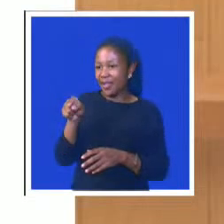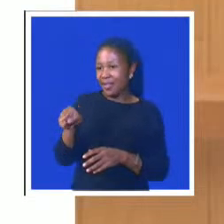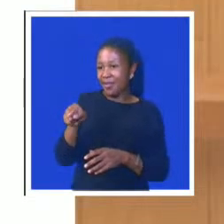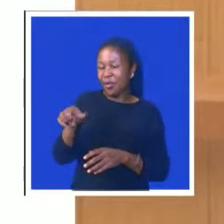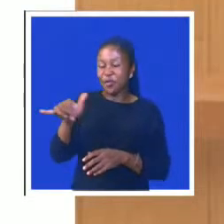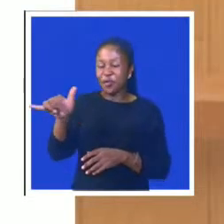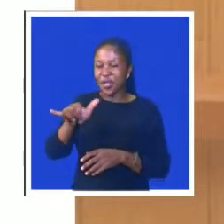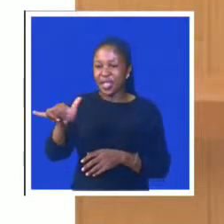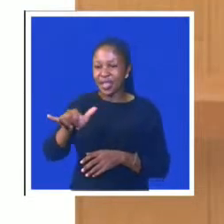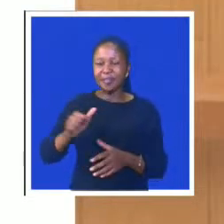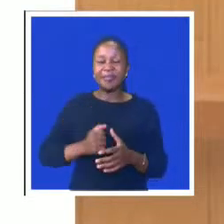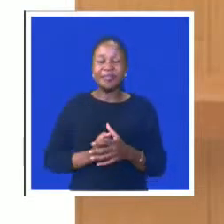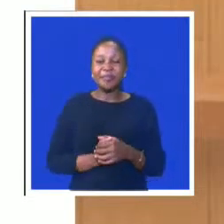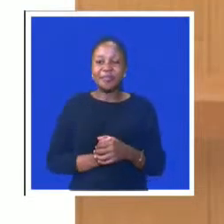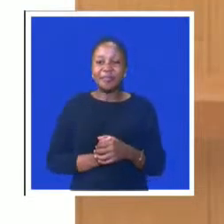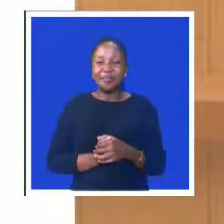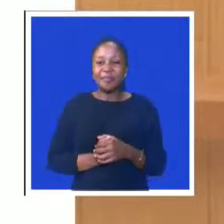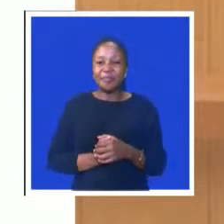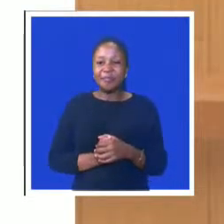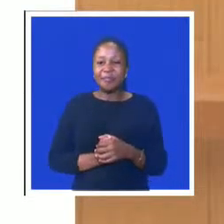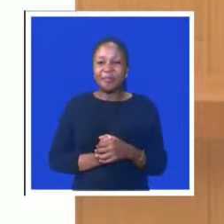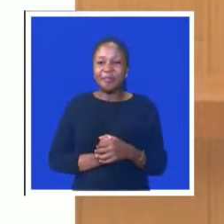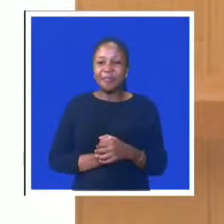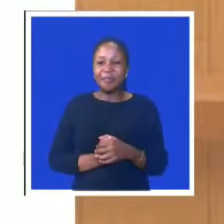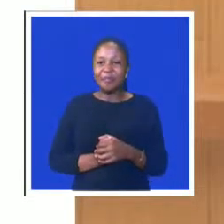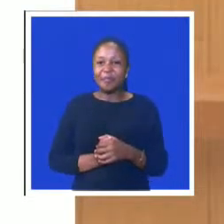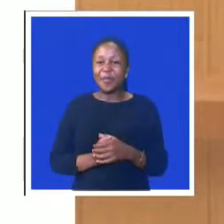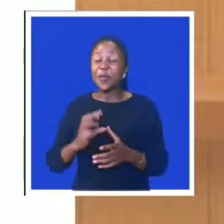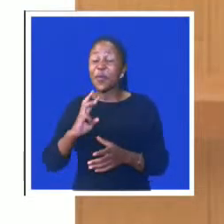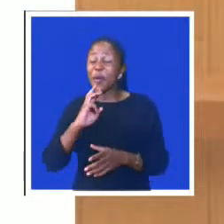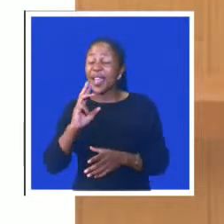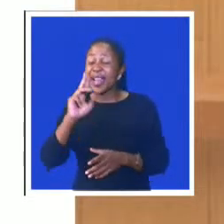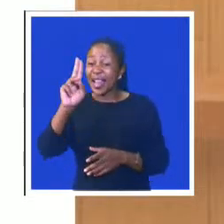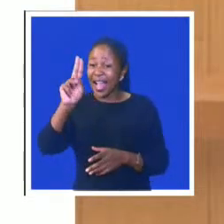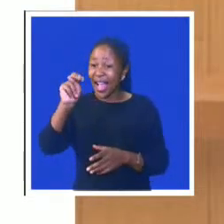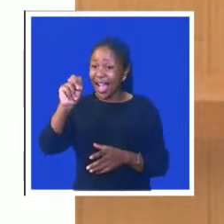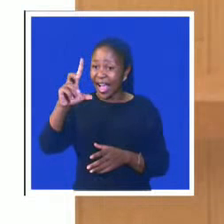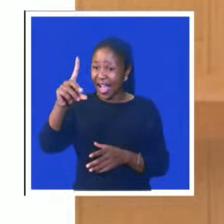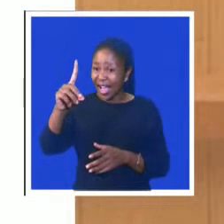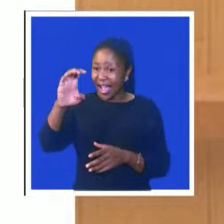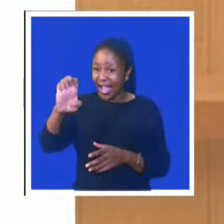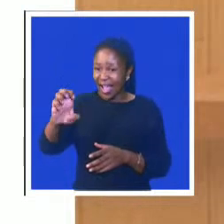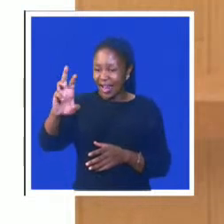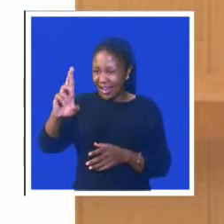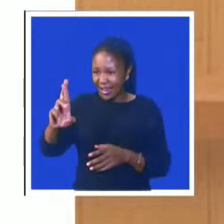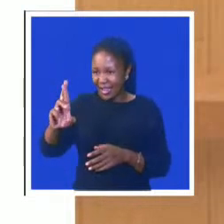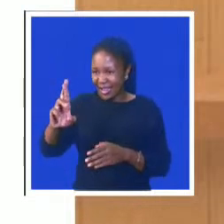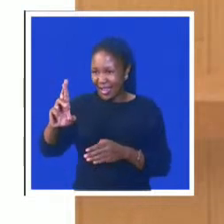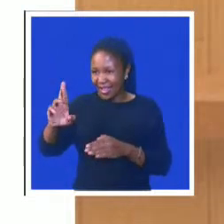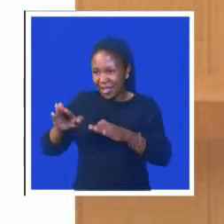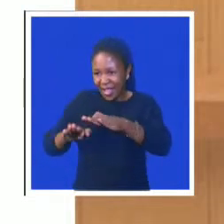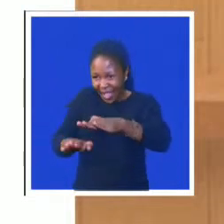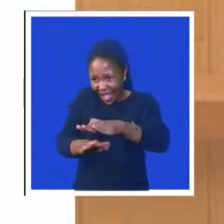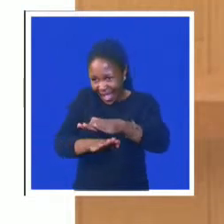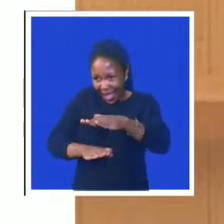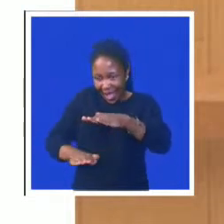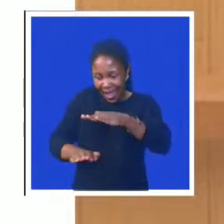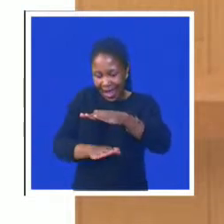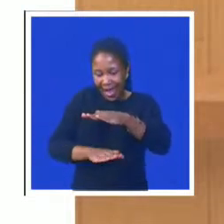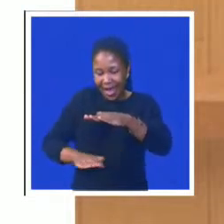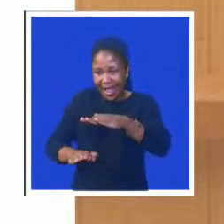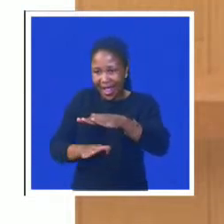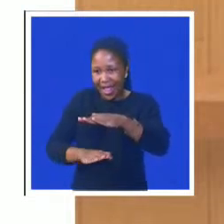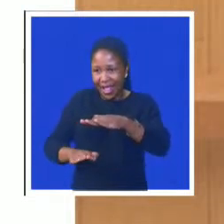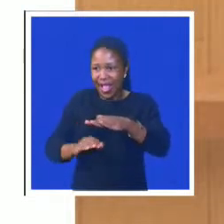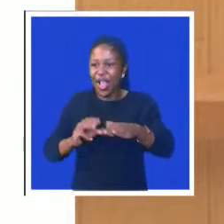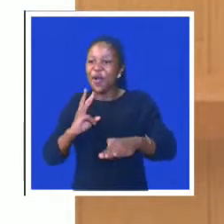That's right. The word under there, it is our preposition. The word under